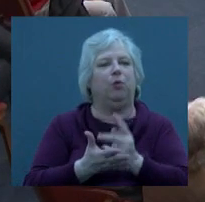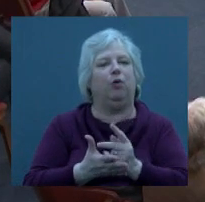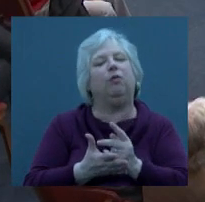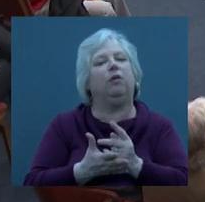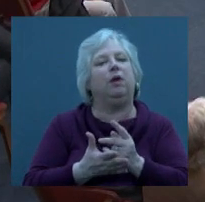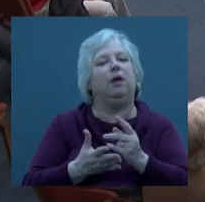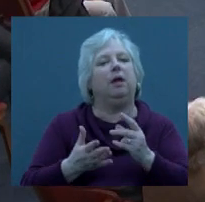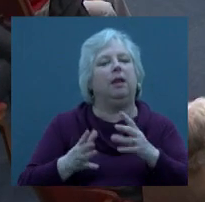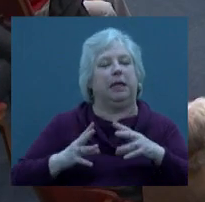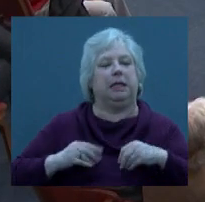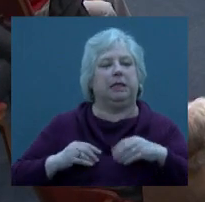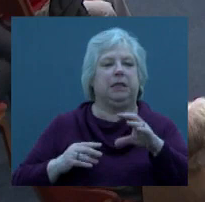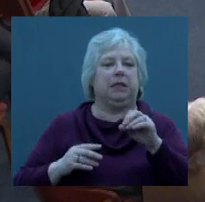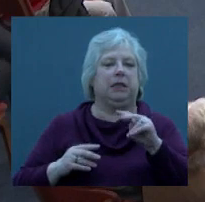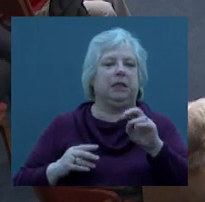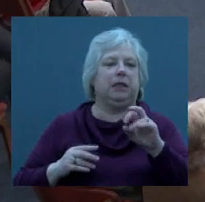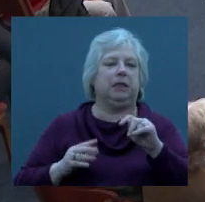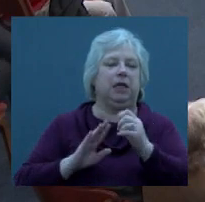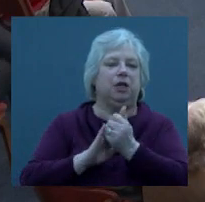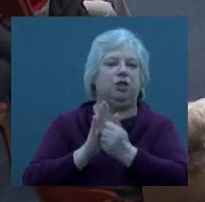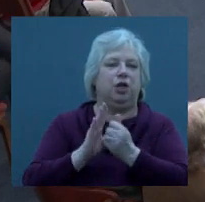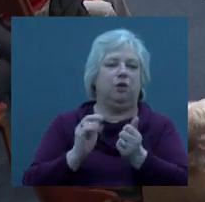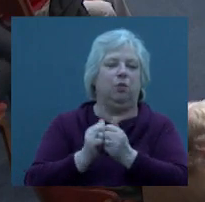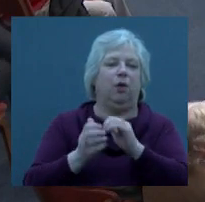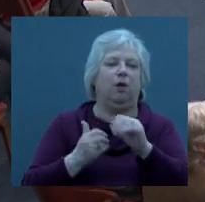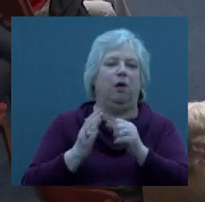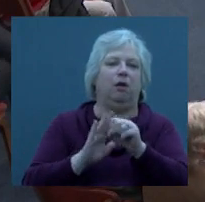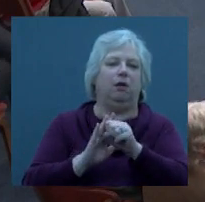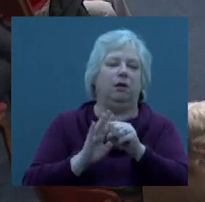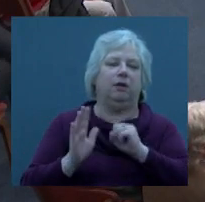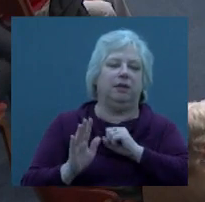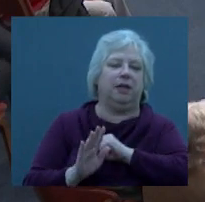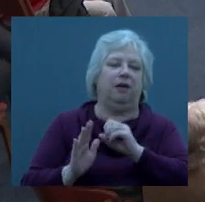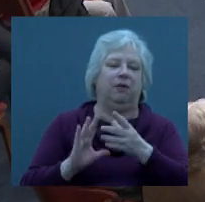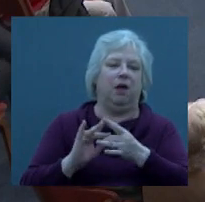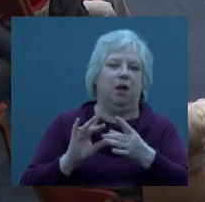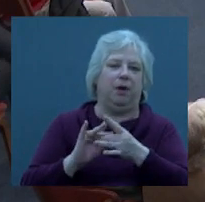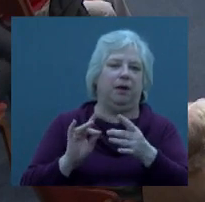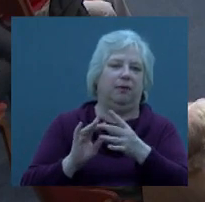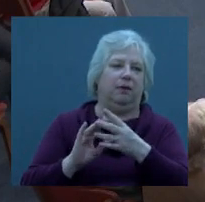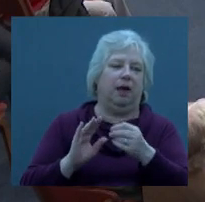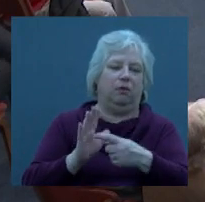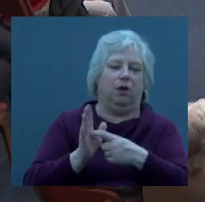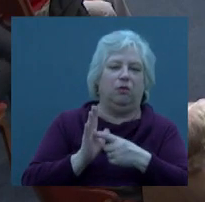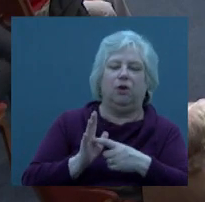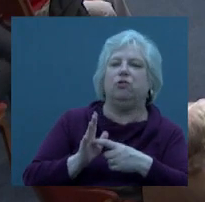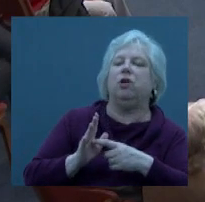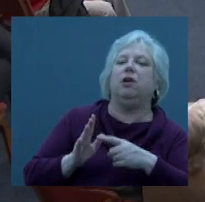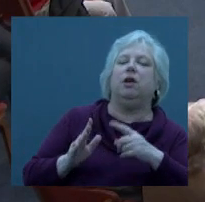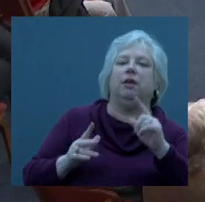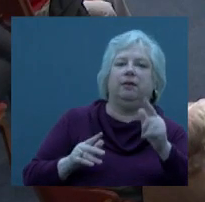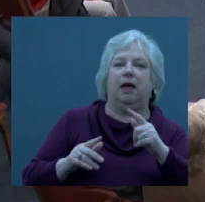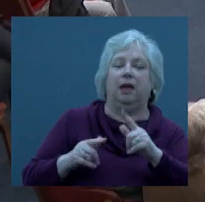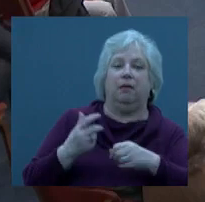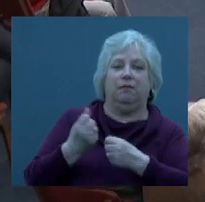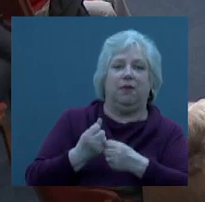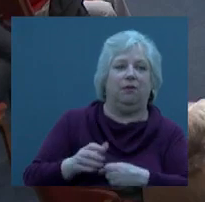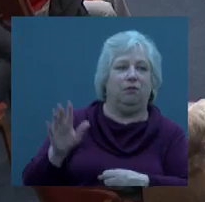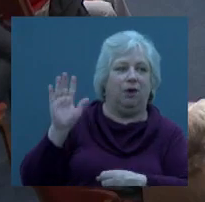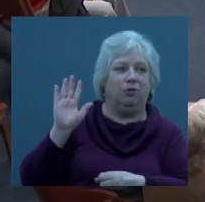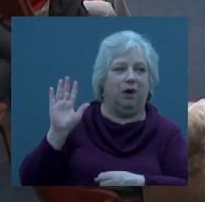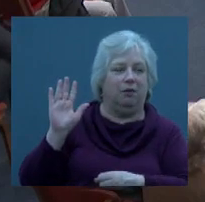staff comments and conditions. Is there a second? Moved and seconded, approve the consent agenda. If you're in favor, raise your